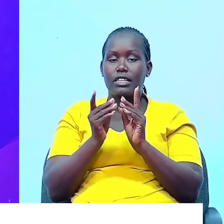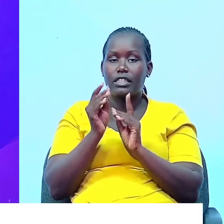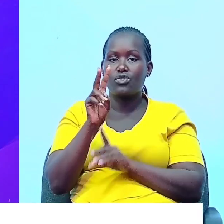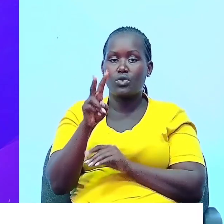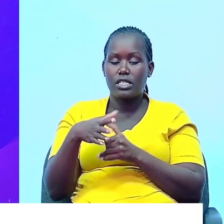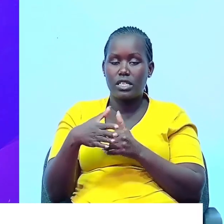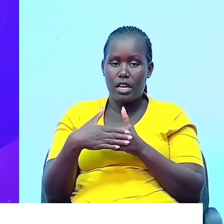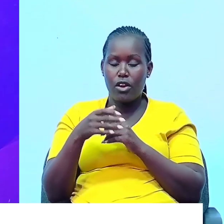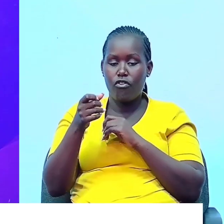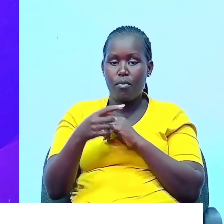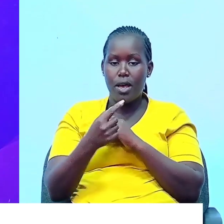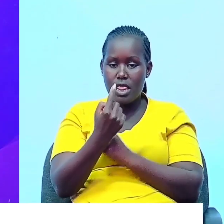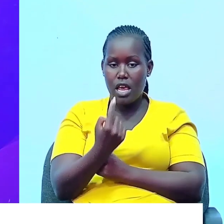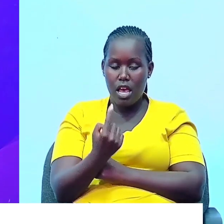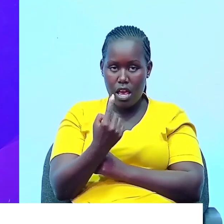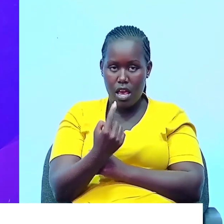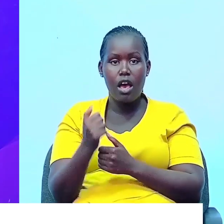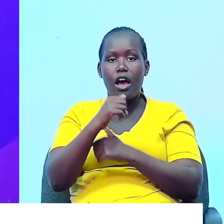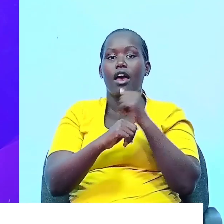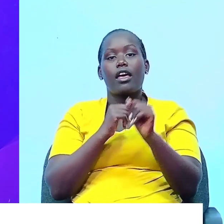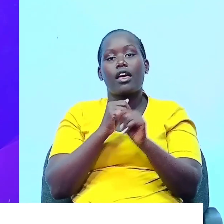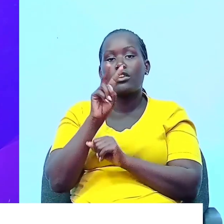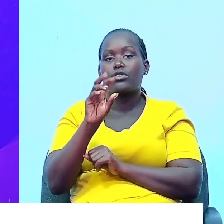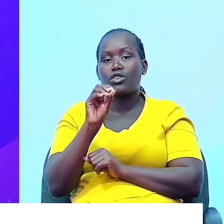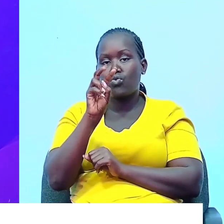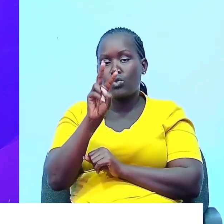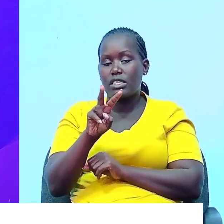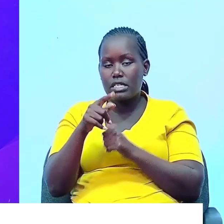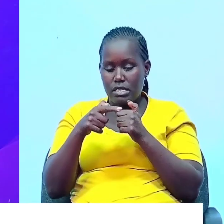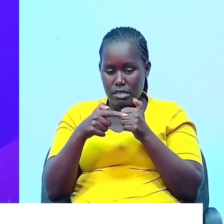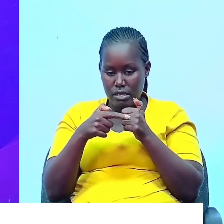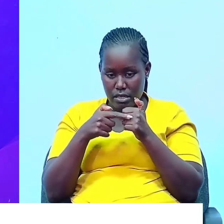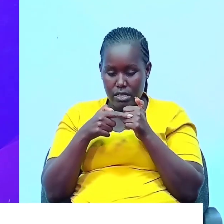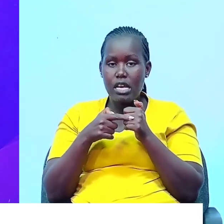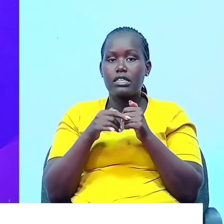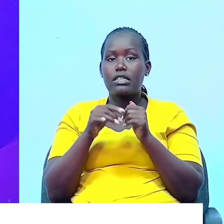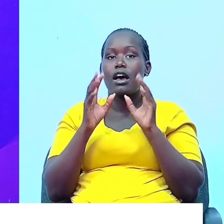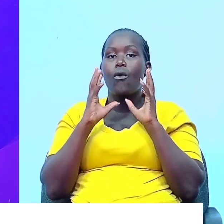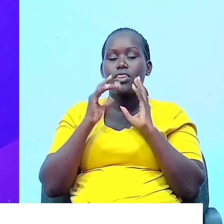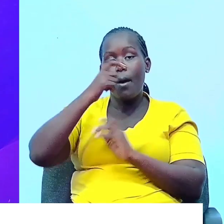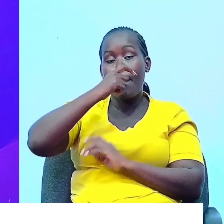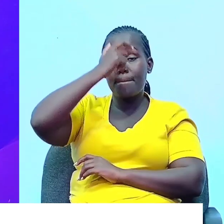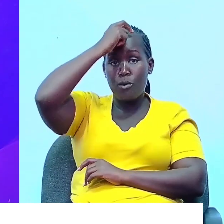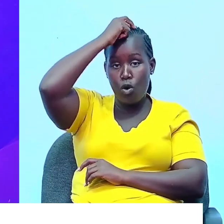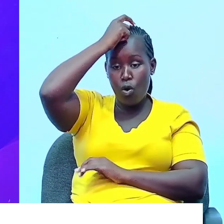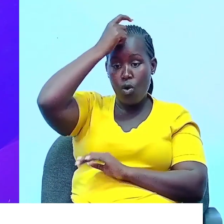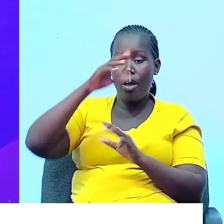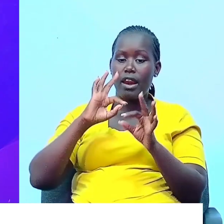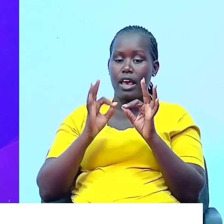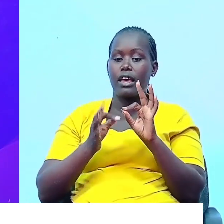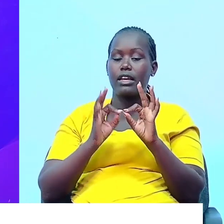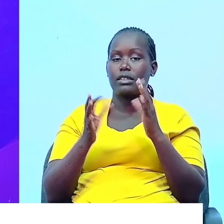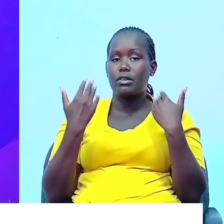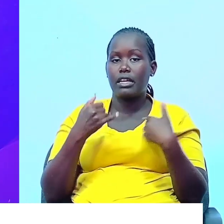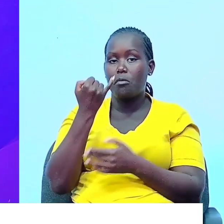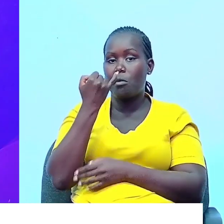January, 2026. My name is Chris Mololo. Our sign language interpreter is Irene Chebiwot. And here are the